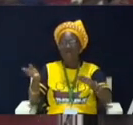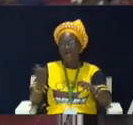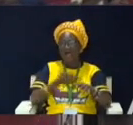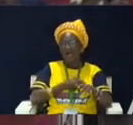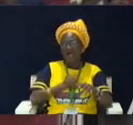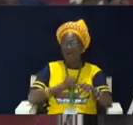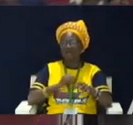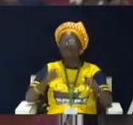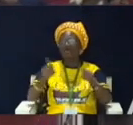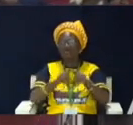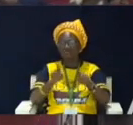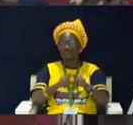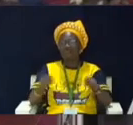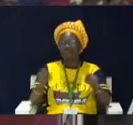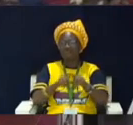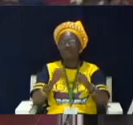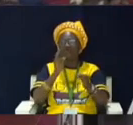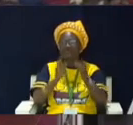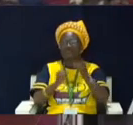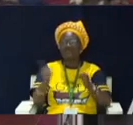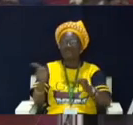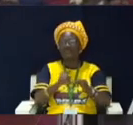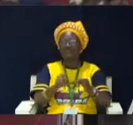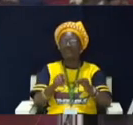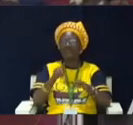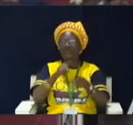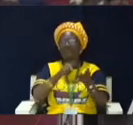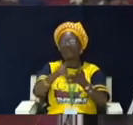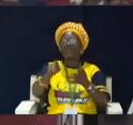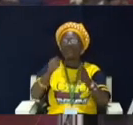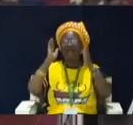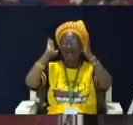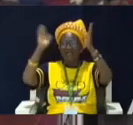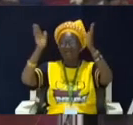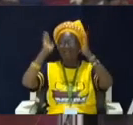So if you pay attention to that passage, the